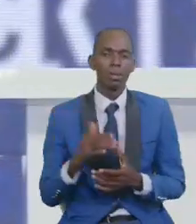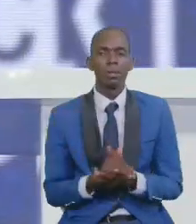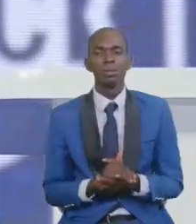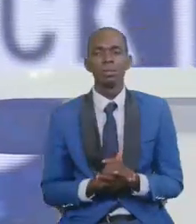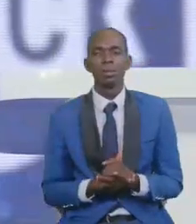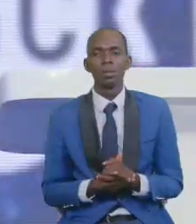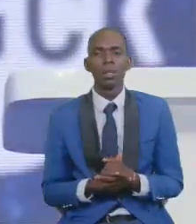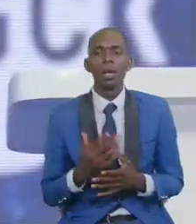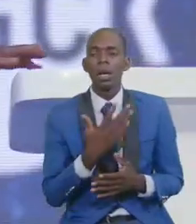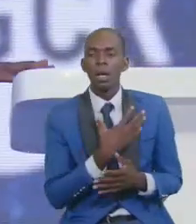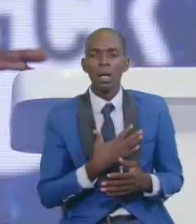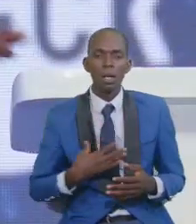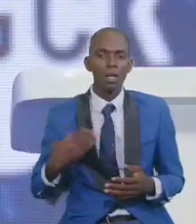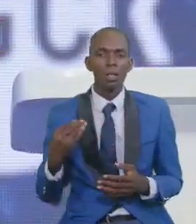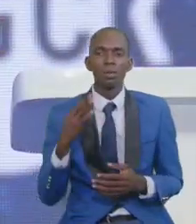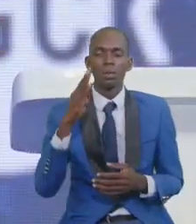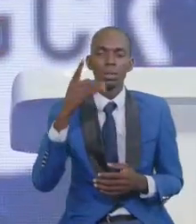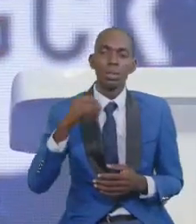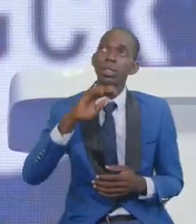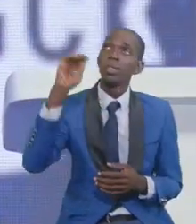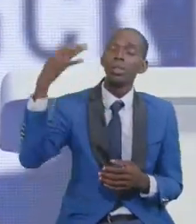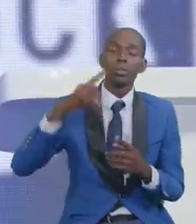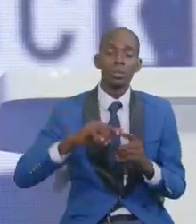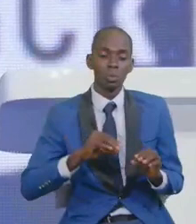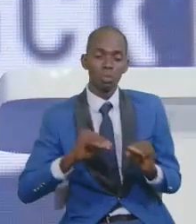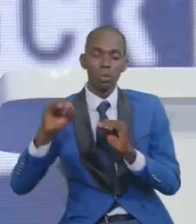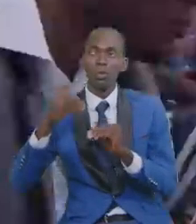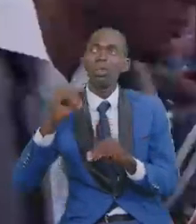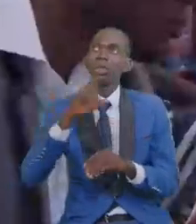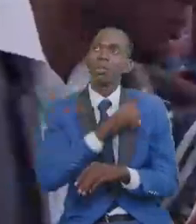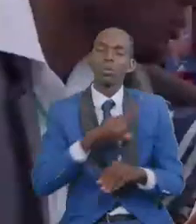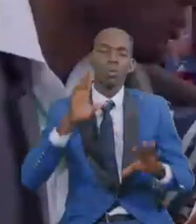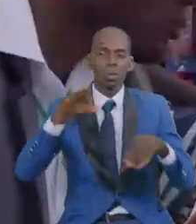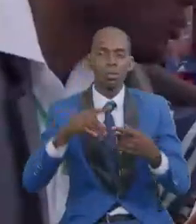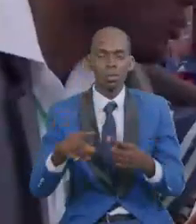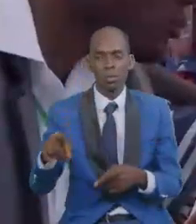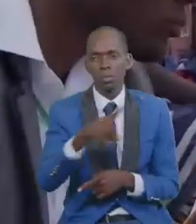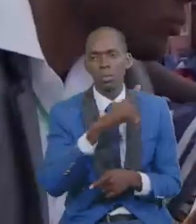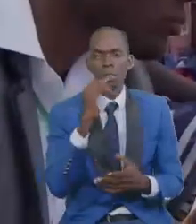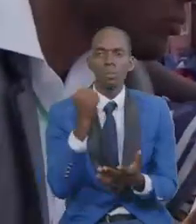And the grace to move on, the Lord will give unto you.